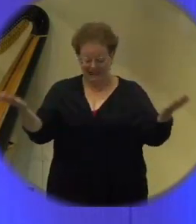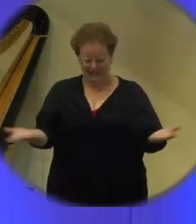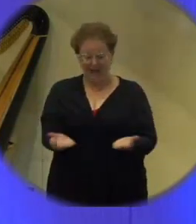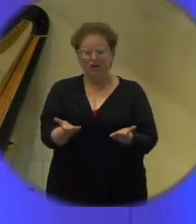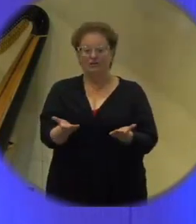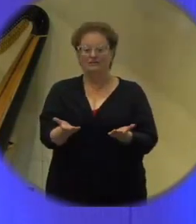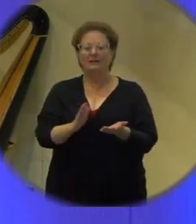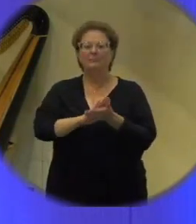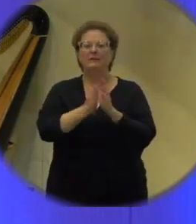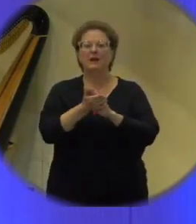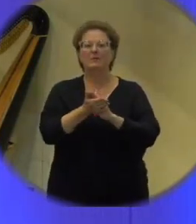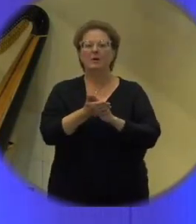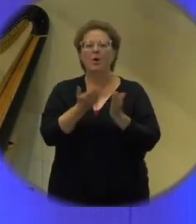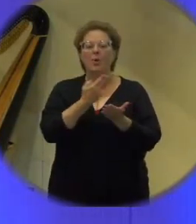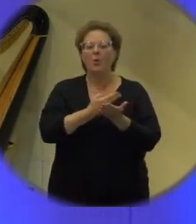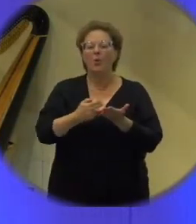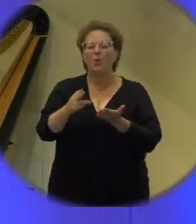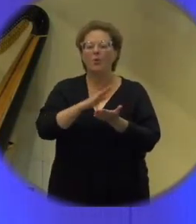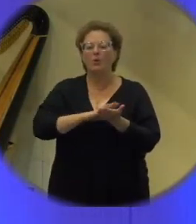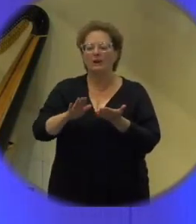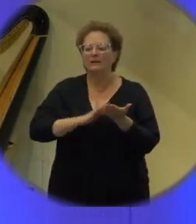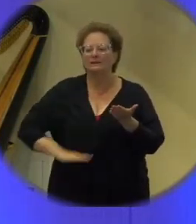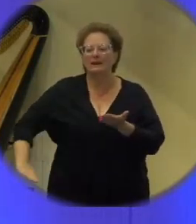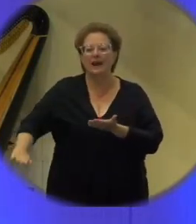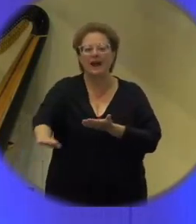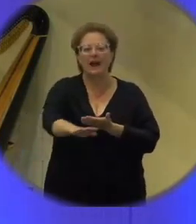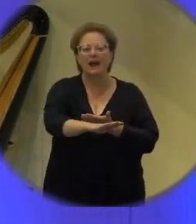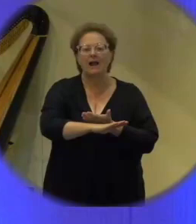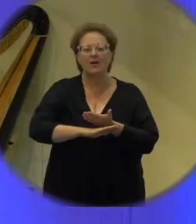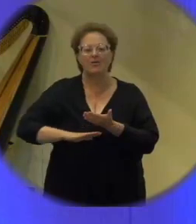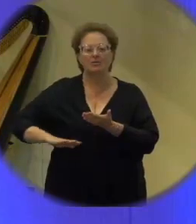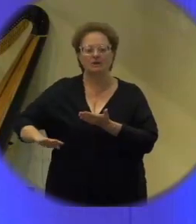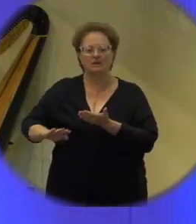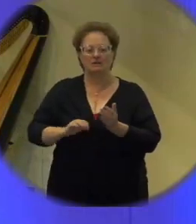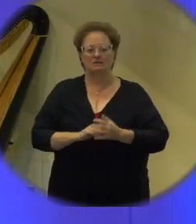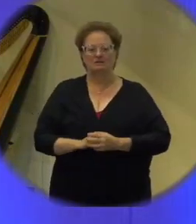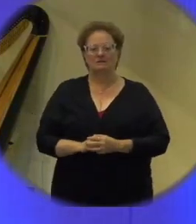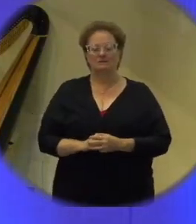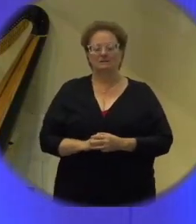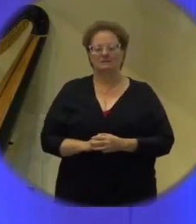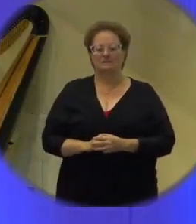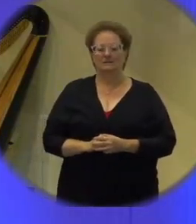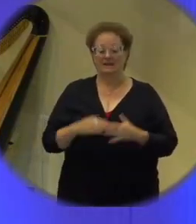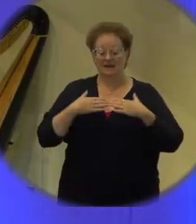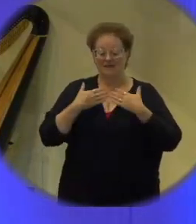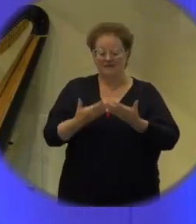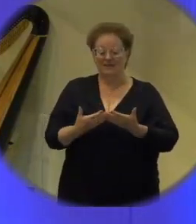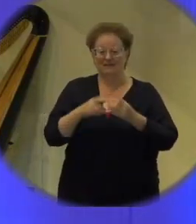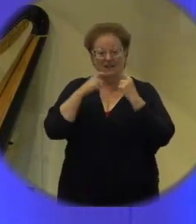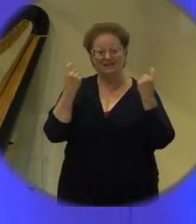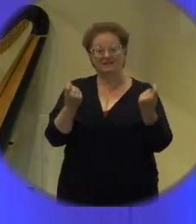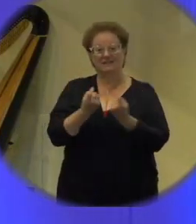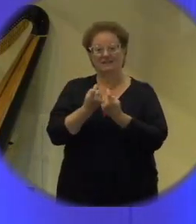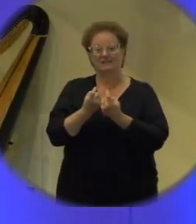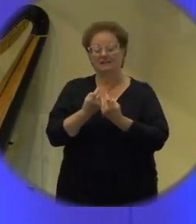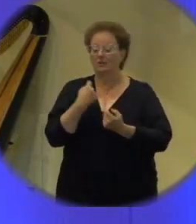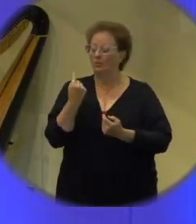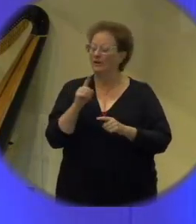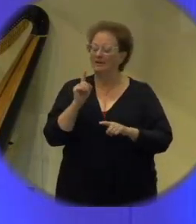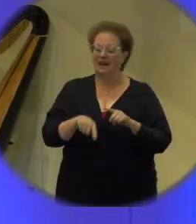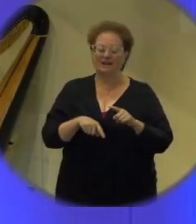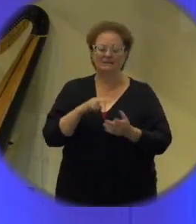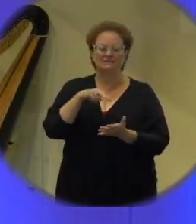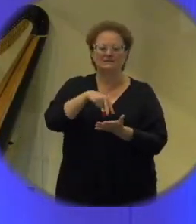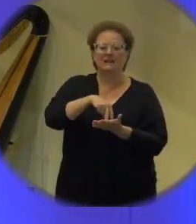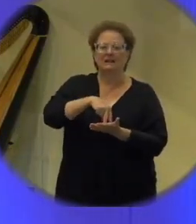holy ground. That's why we confess our sins next. Because we can't stand on holy ground